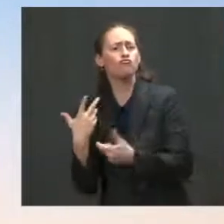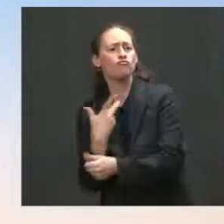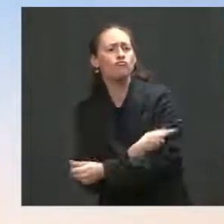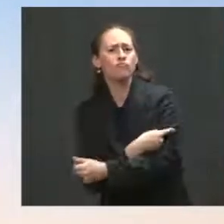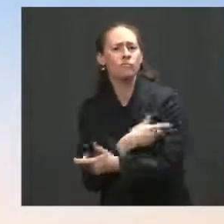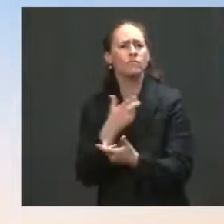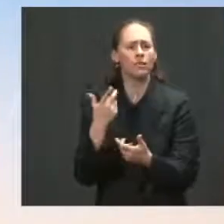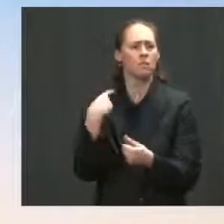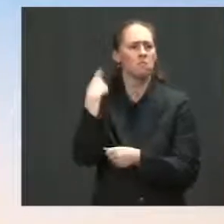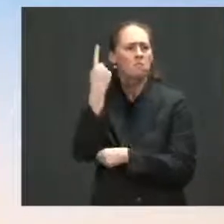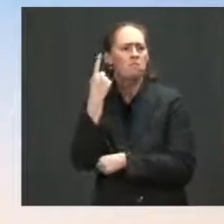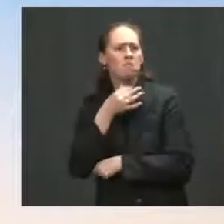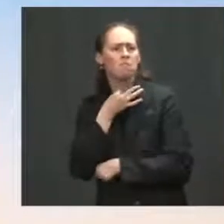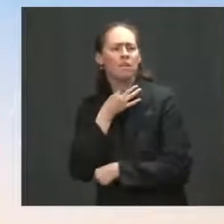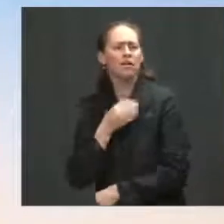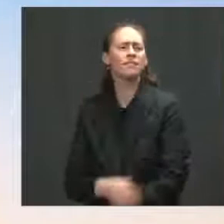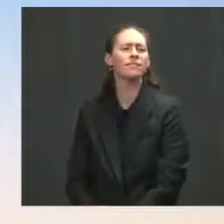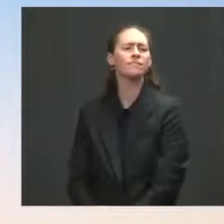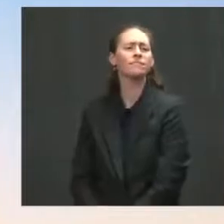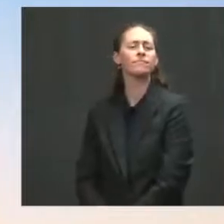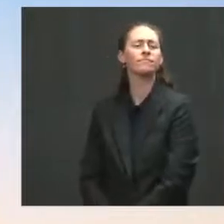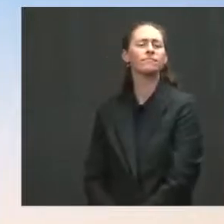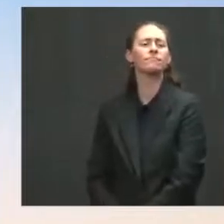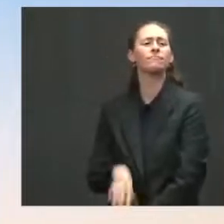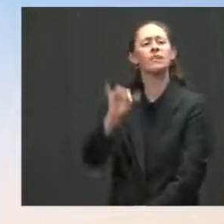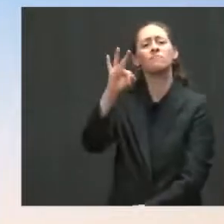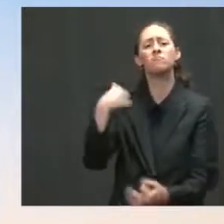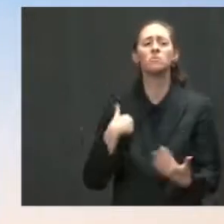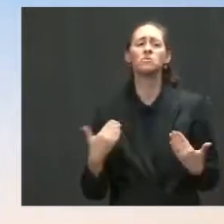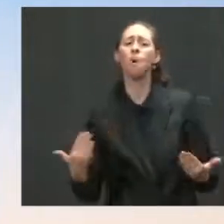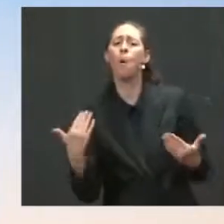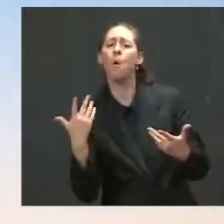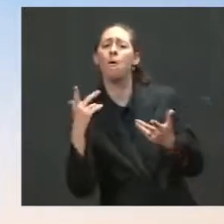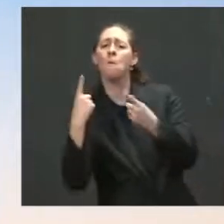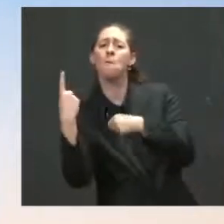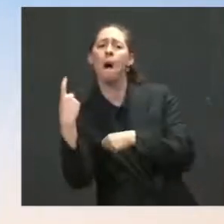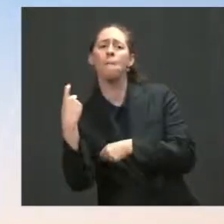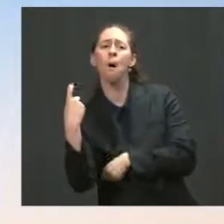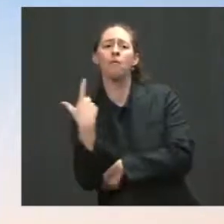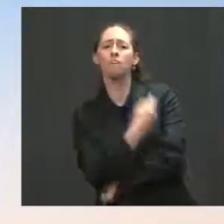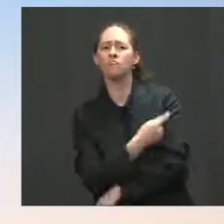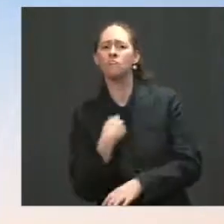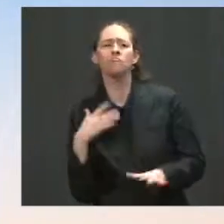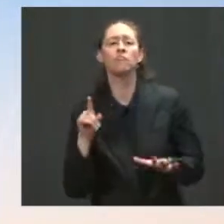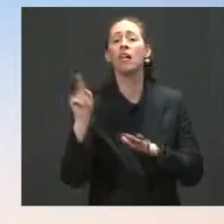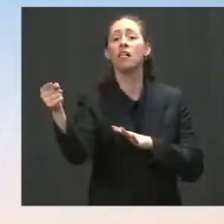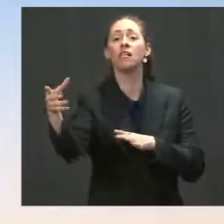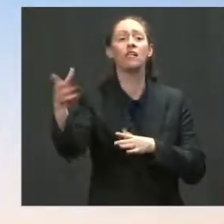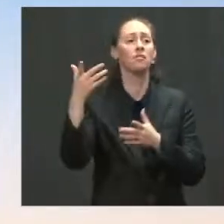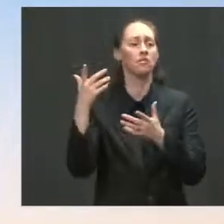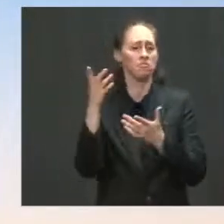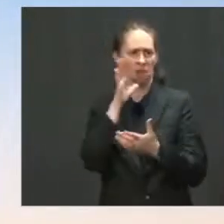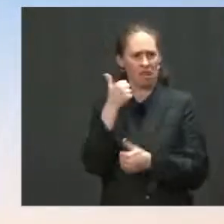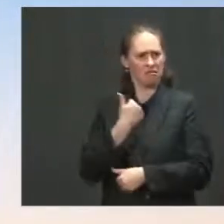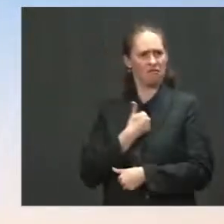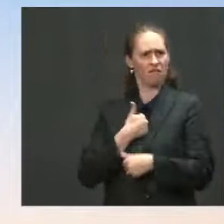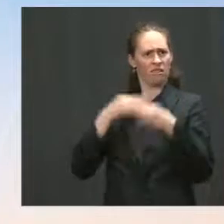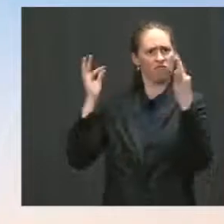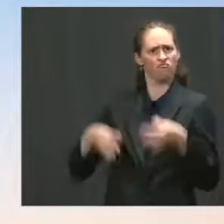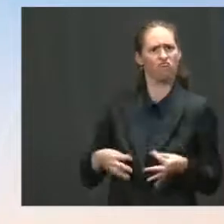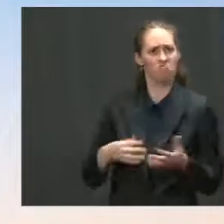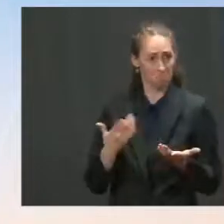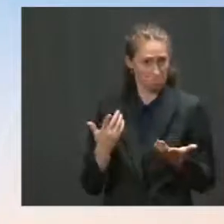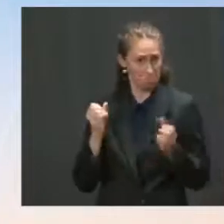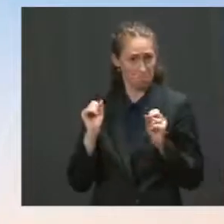to, self-boost, for lack of a better term? Well, I've never heard that term before, but it's interesting.